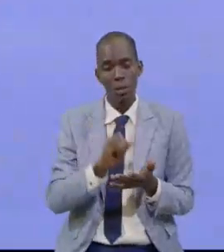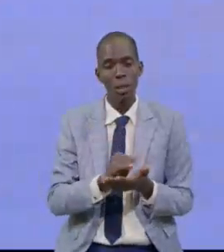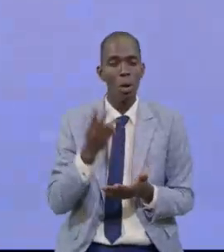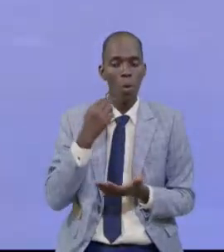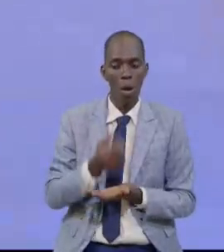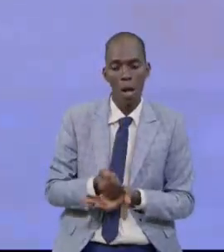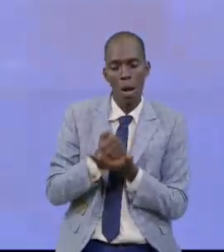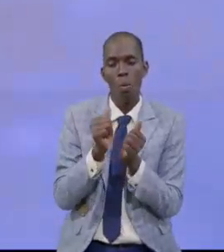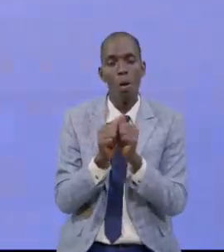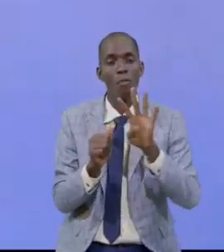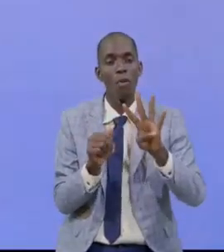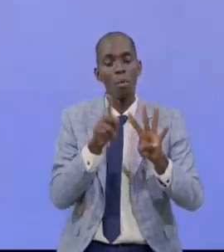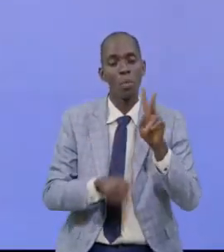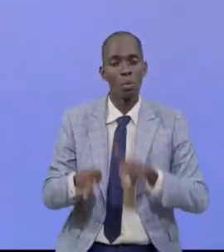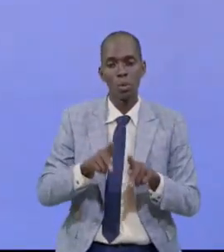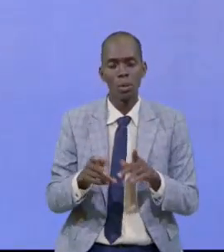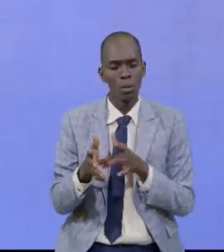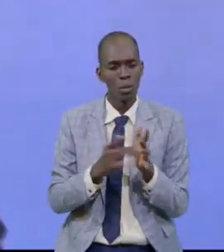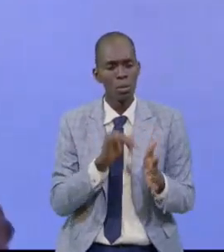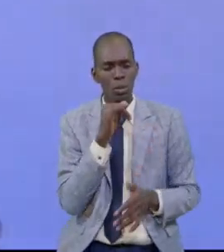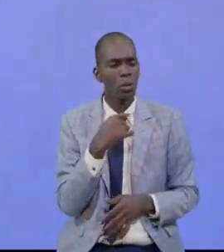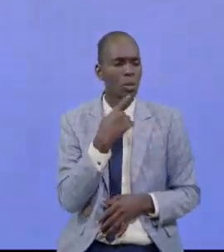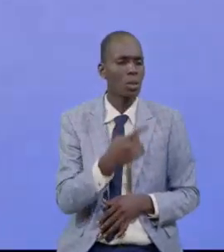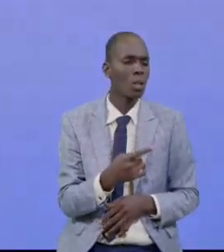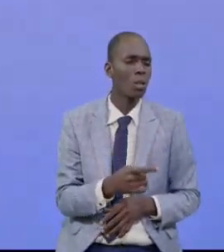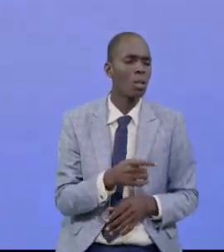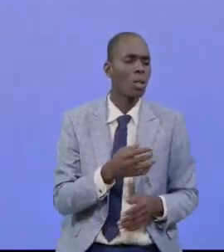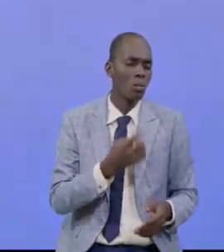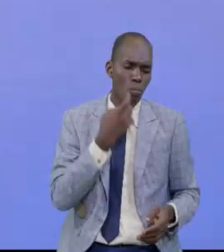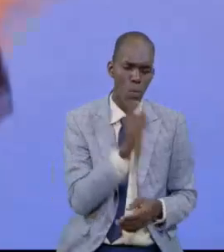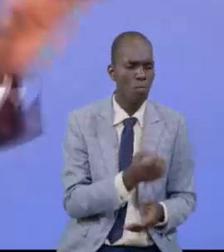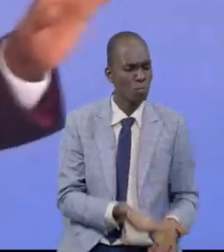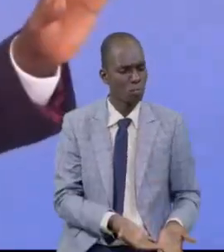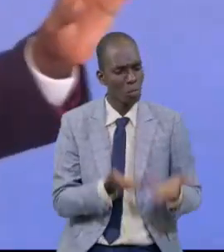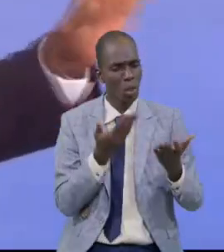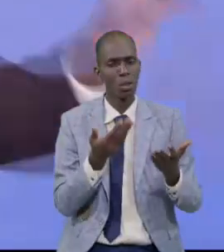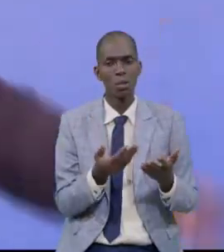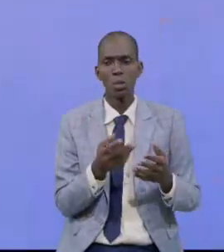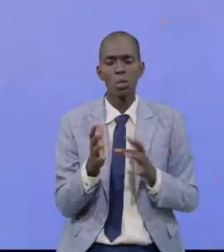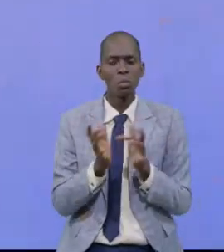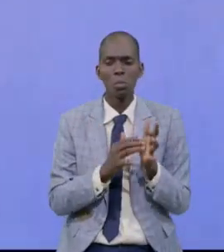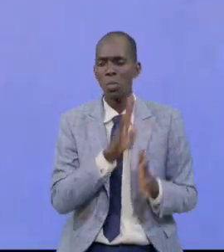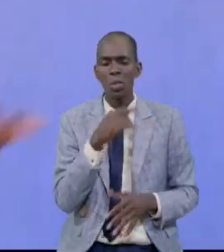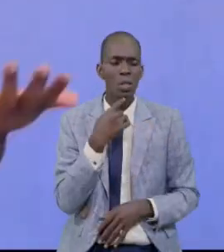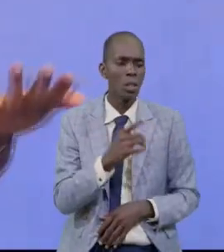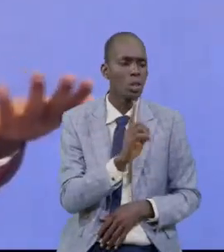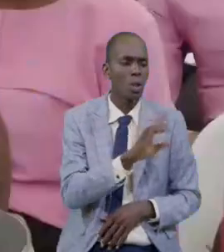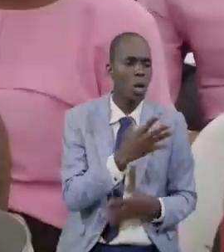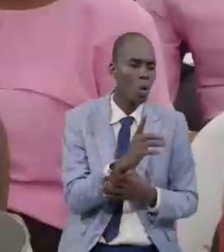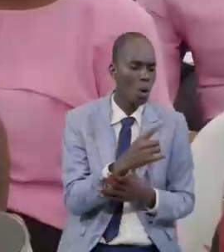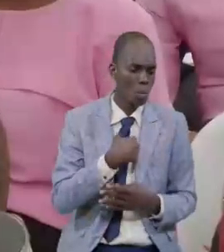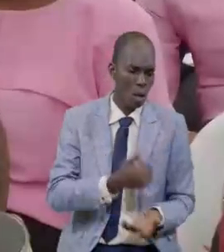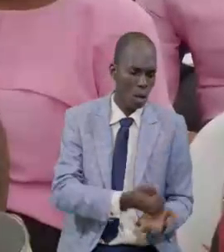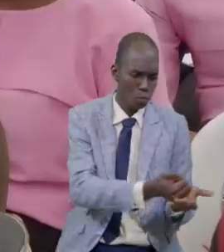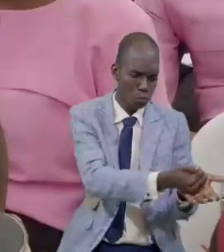didn't say, okay, give me your hand. I'm going to pull you up. Once the Redeemer is there, your redemption has